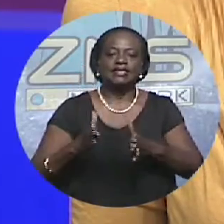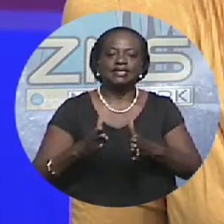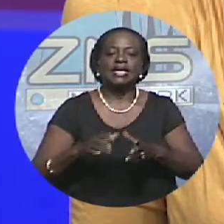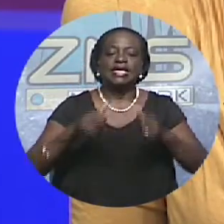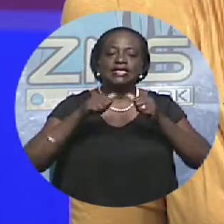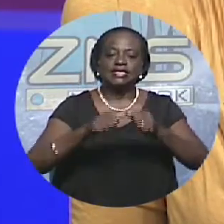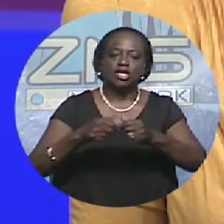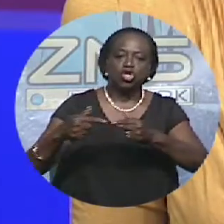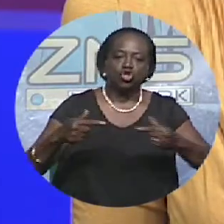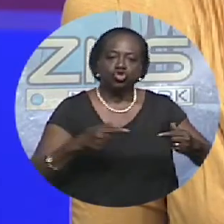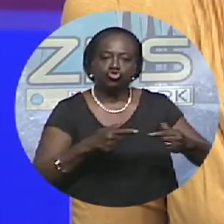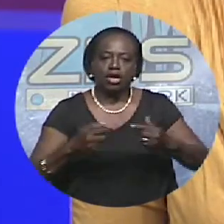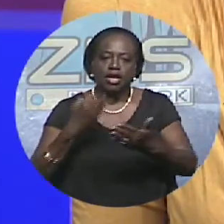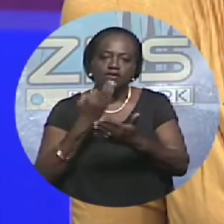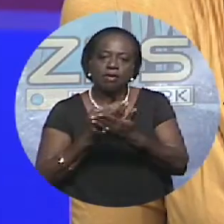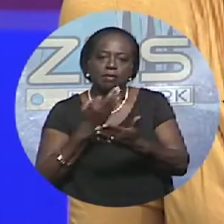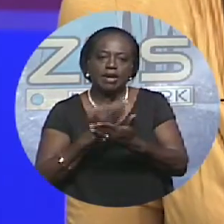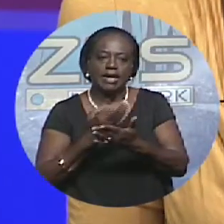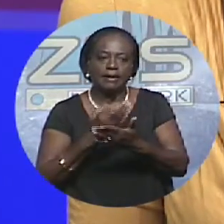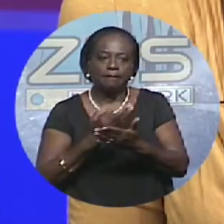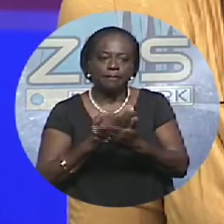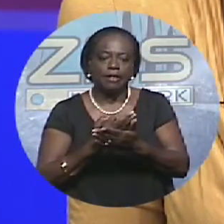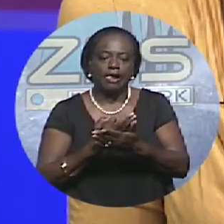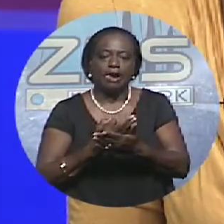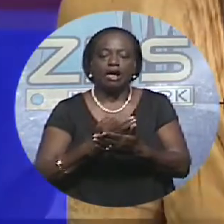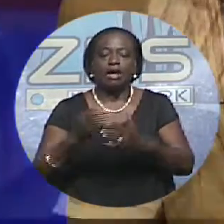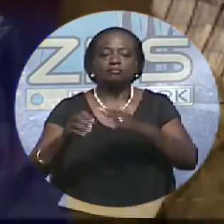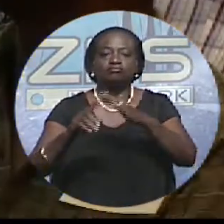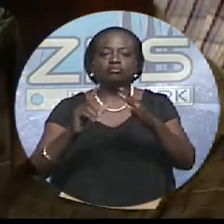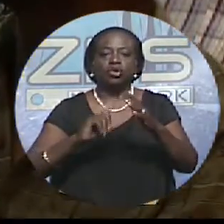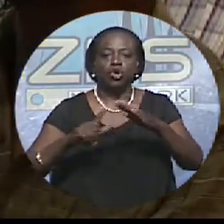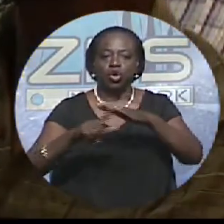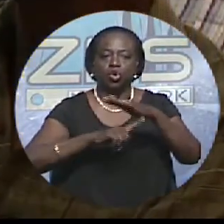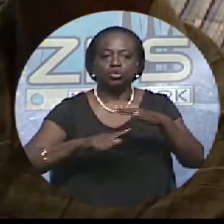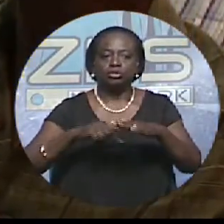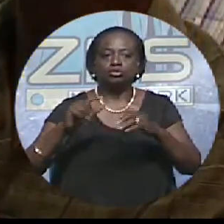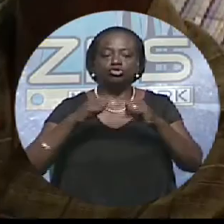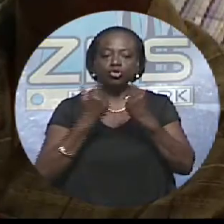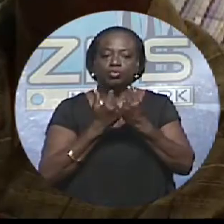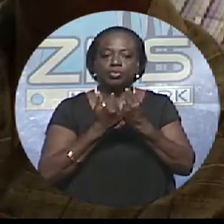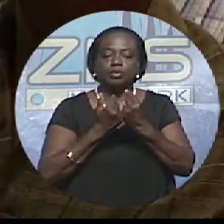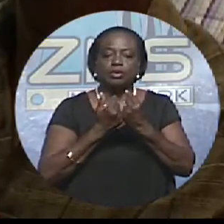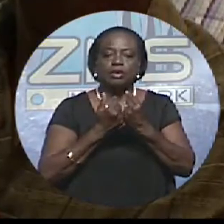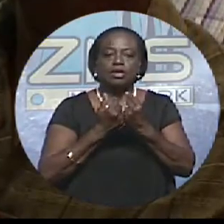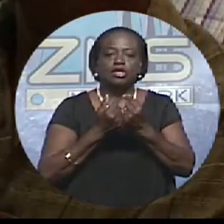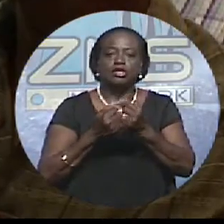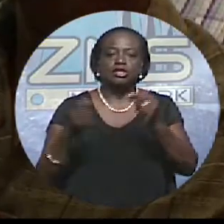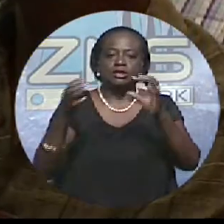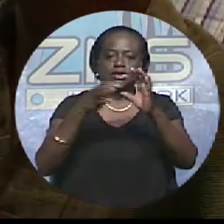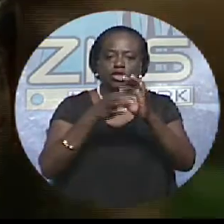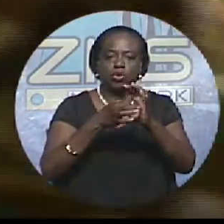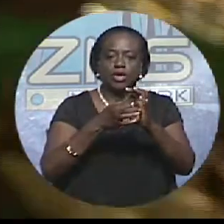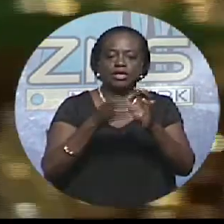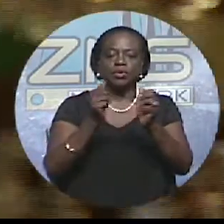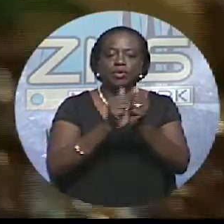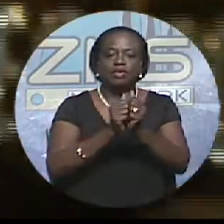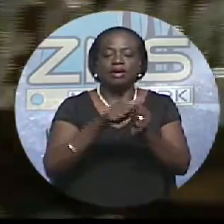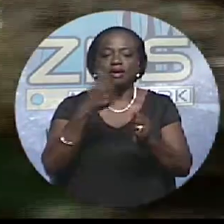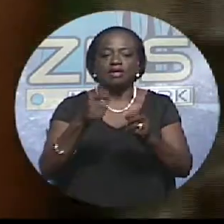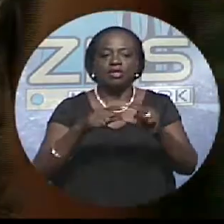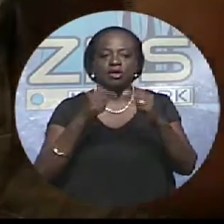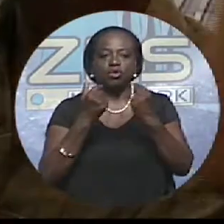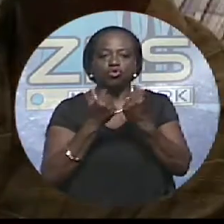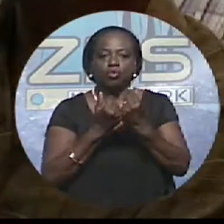local group teamed up with a U.S.-based group to share the good news of economic health. Recognizing this, leader of 365 Bahamas,